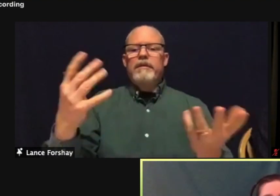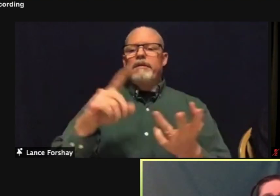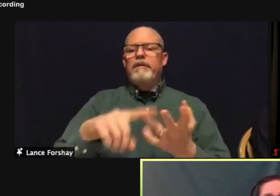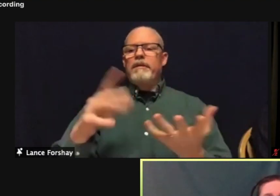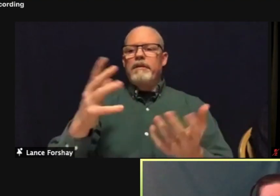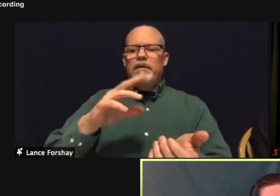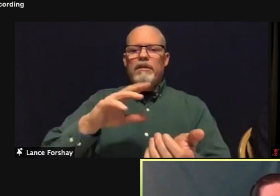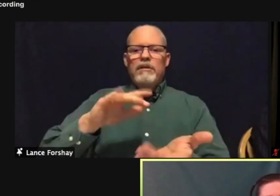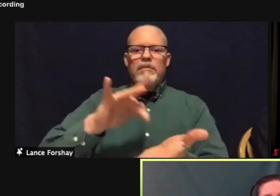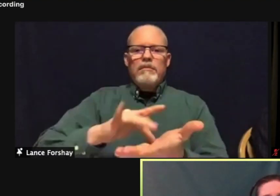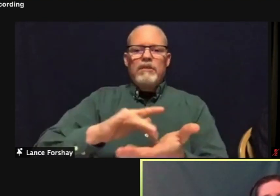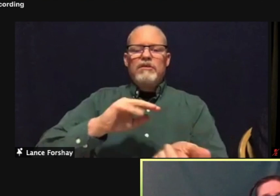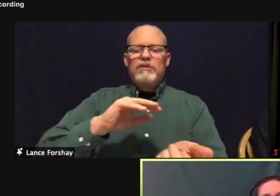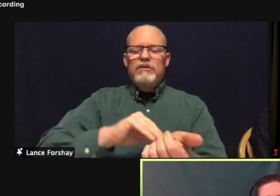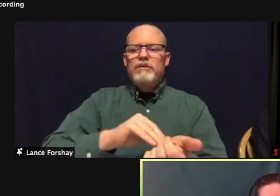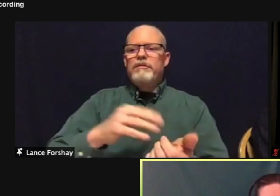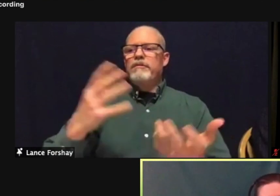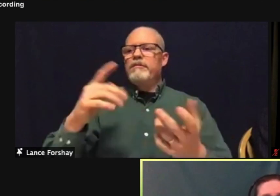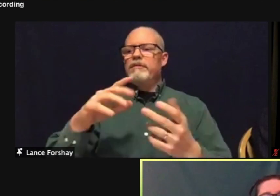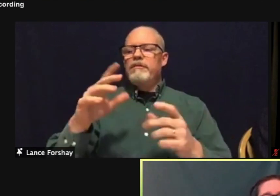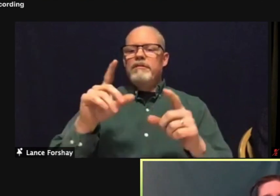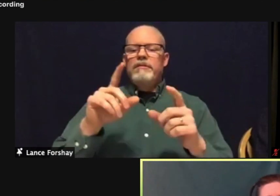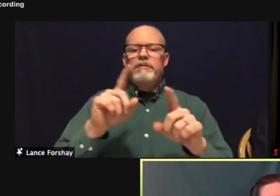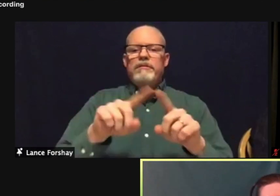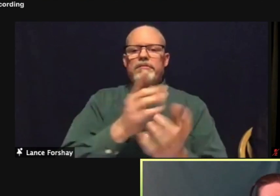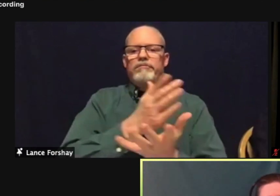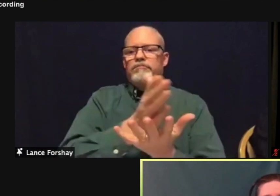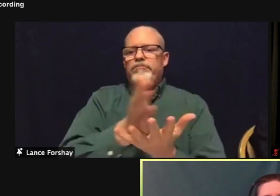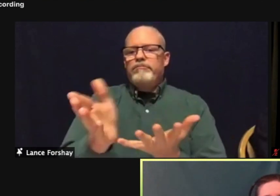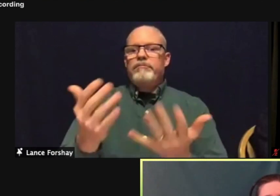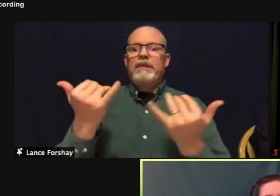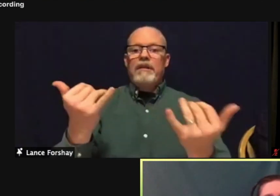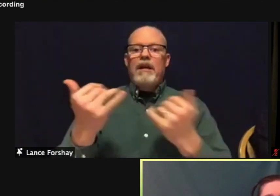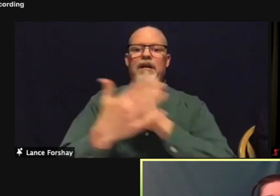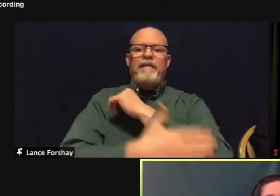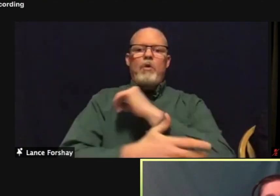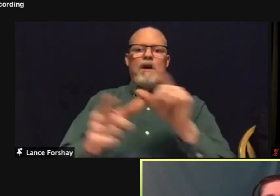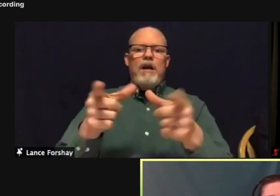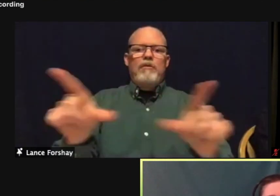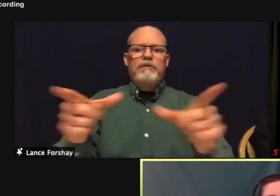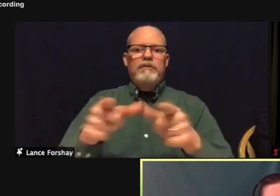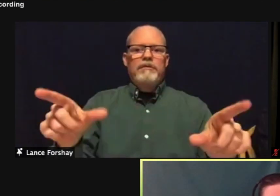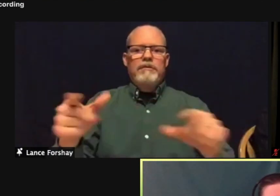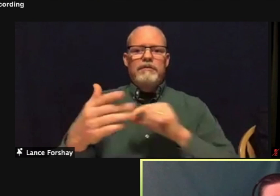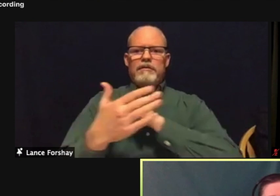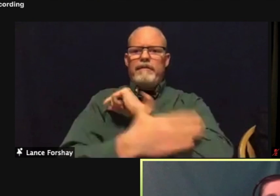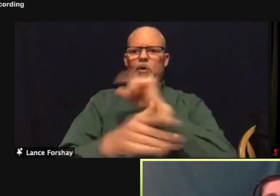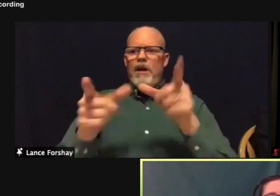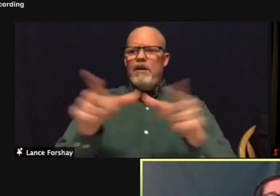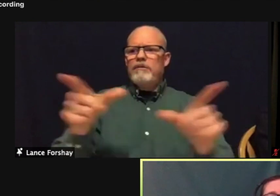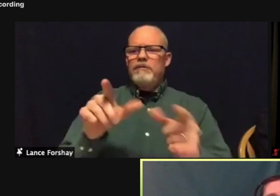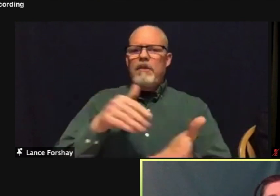majors is important. As well, having it represented in a foreign